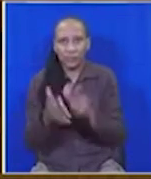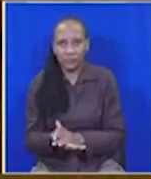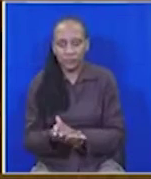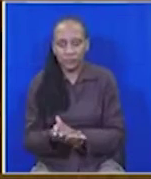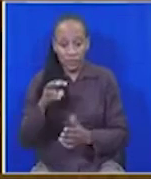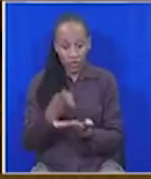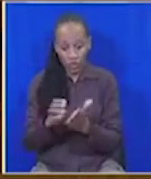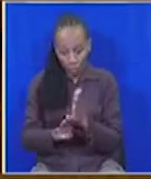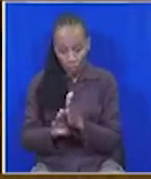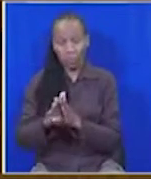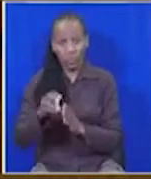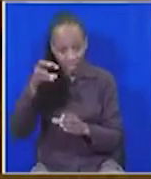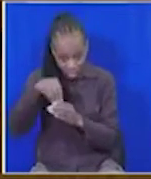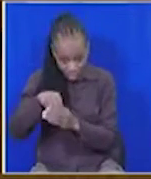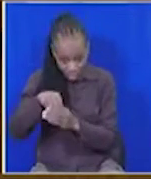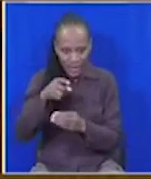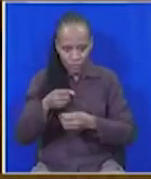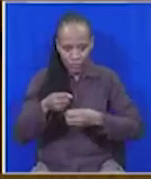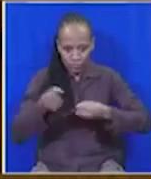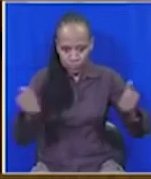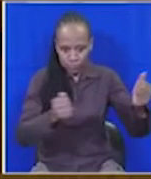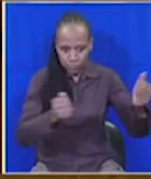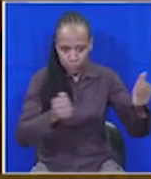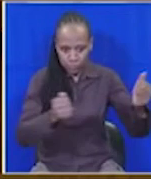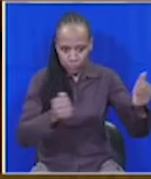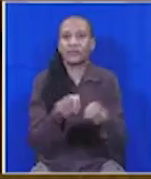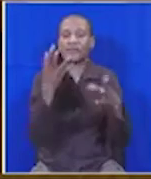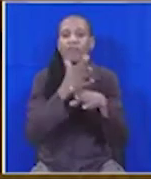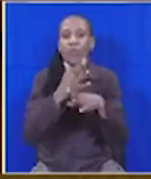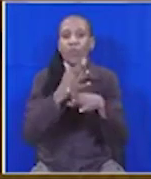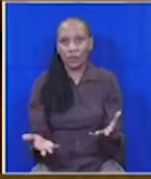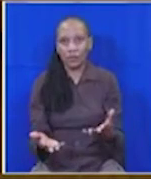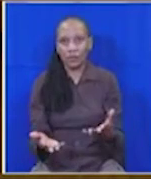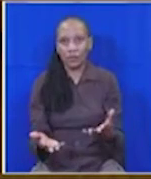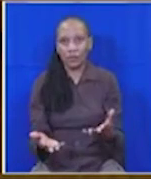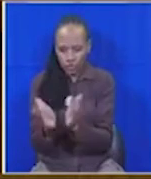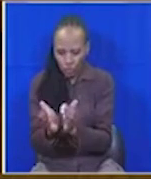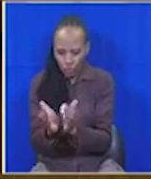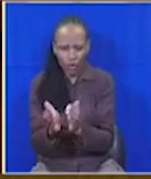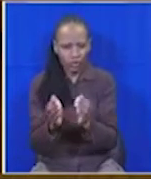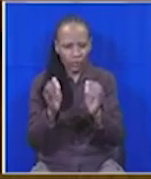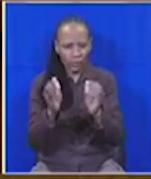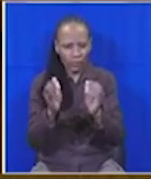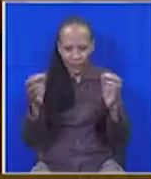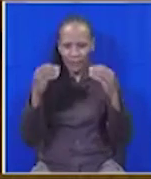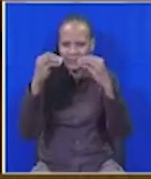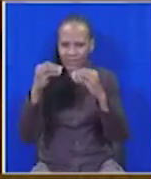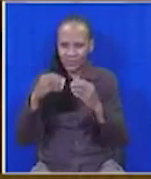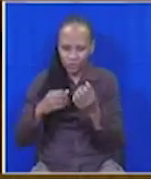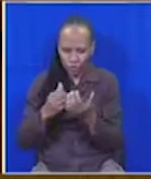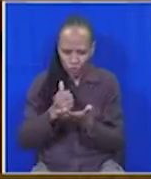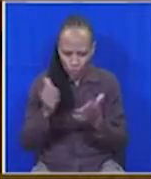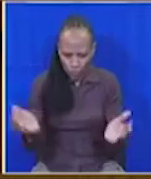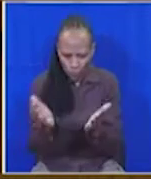be inclusive, it must create jobs. It must generate hundreds of thousands of small and medium enterprises. This has